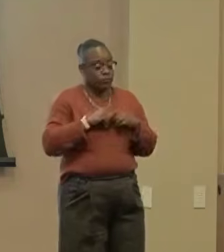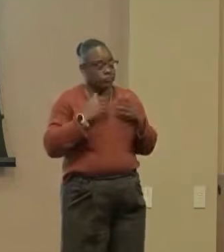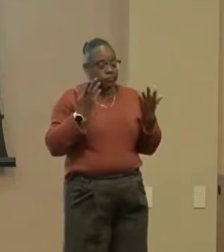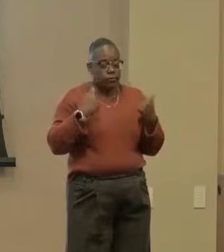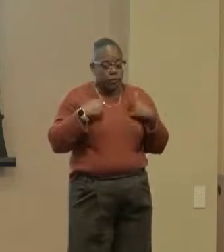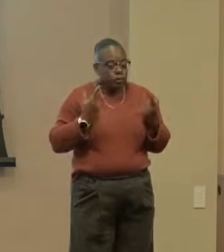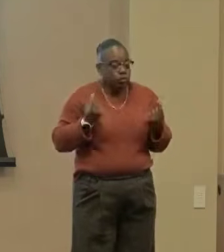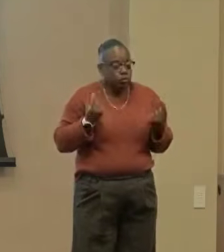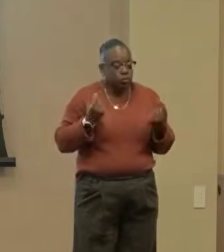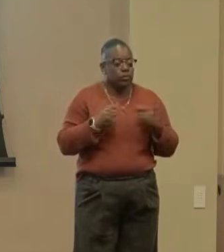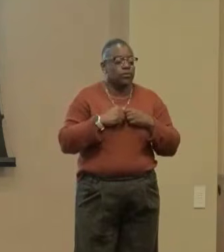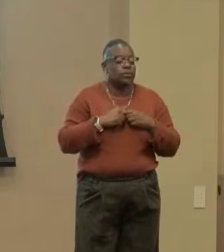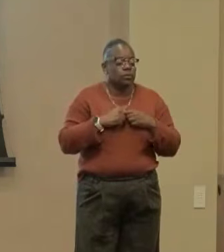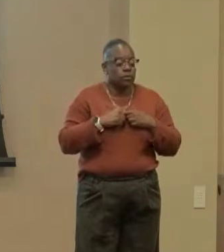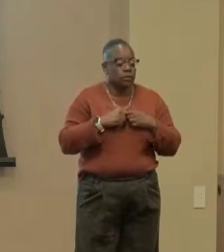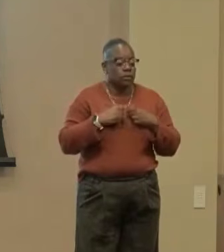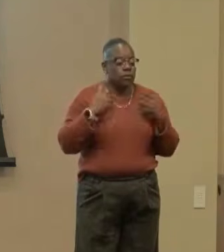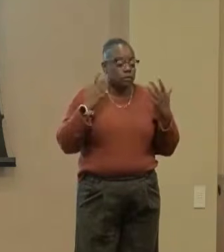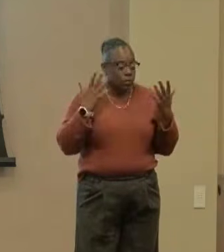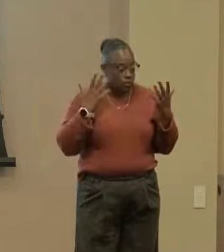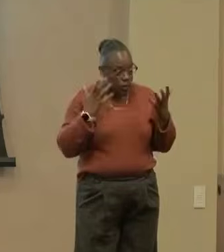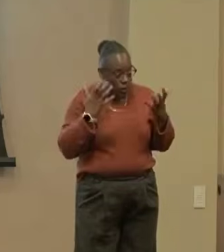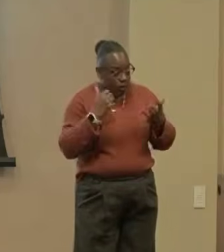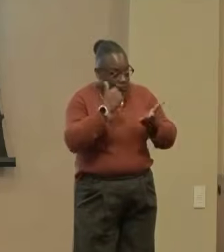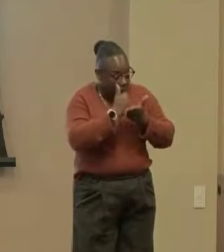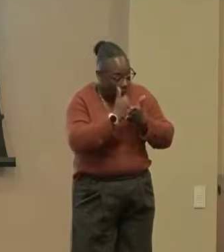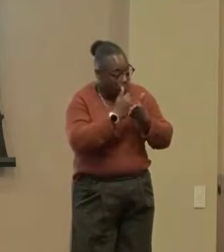do anything, and the only thing I want to do is help her out,